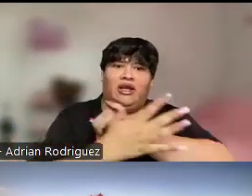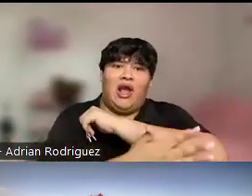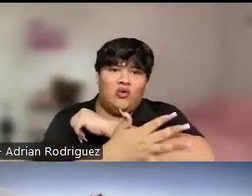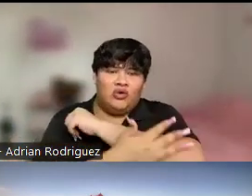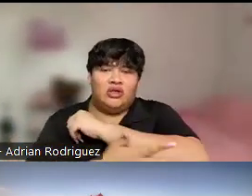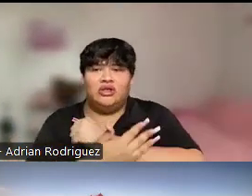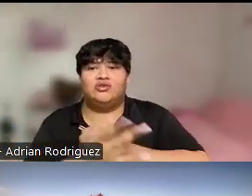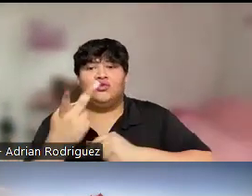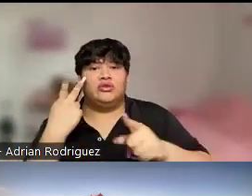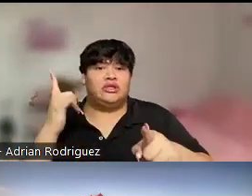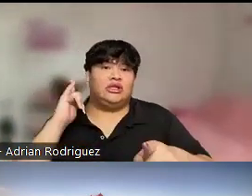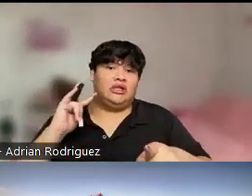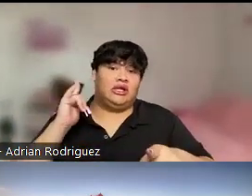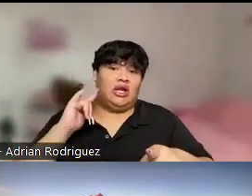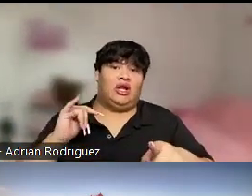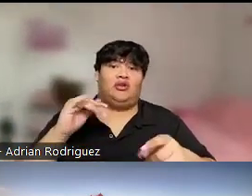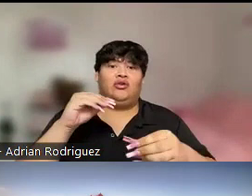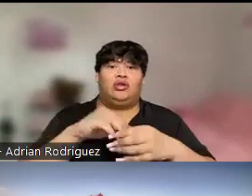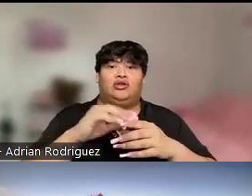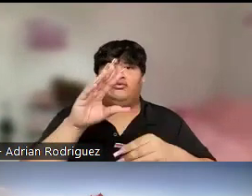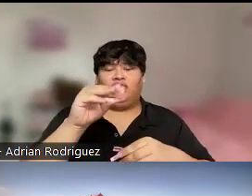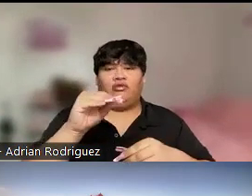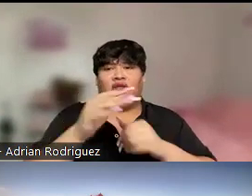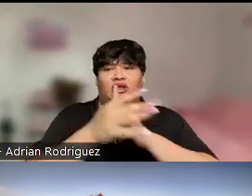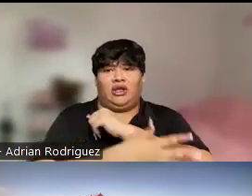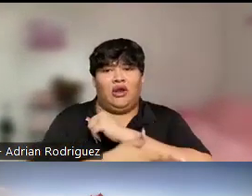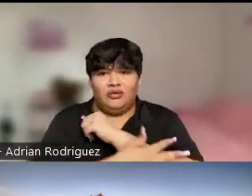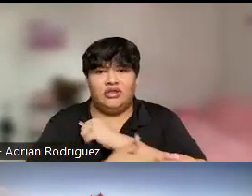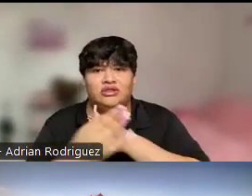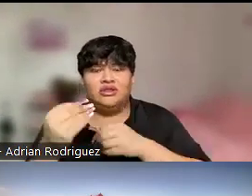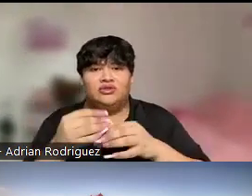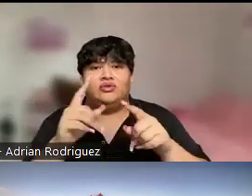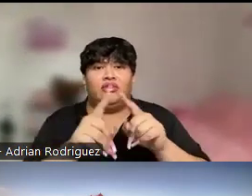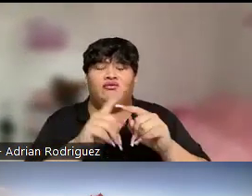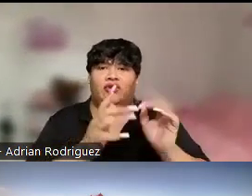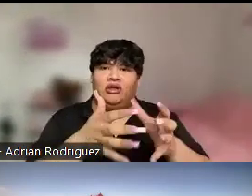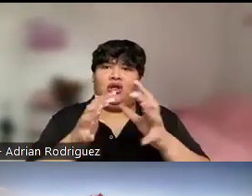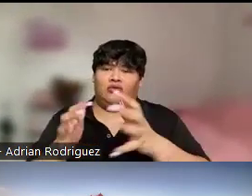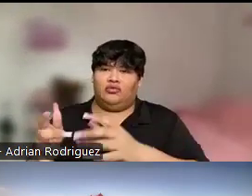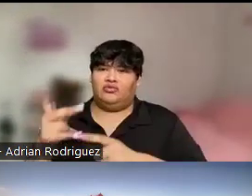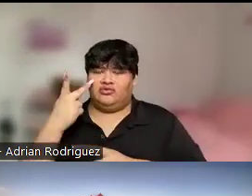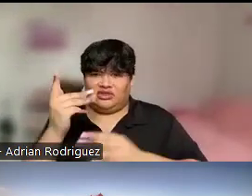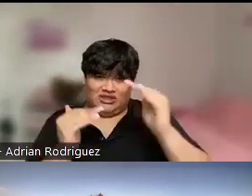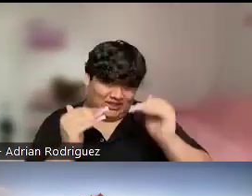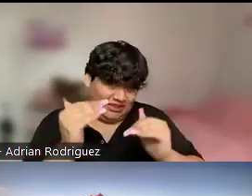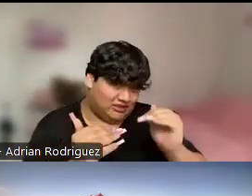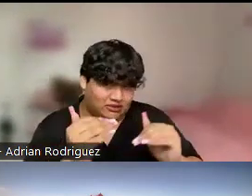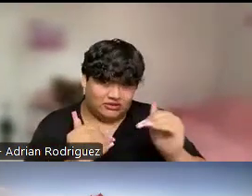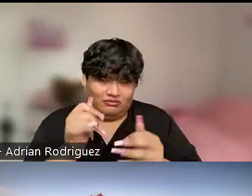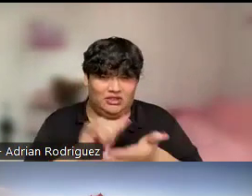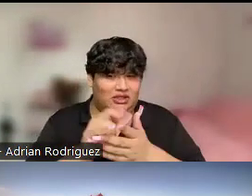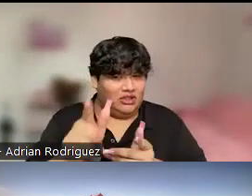clustered California's 58 counties into rural, suburban, and urban categories just to estimate some of the prevalences that we're going to